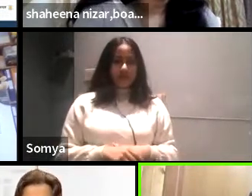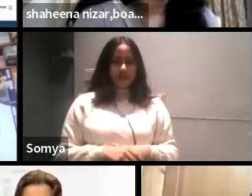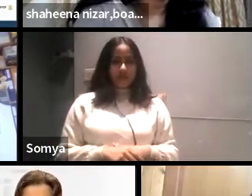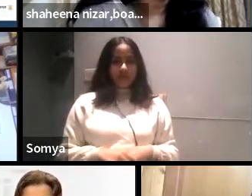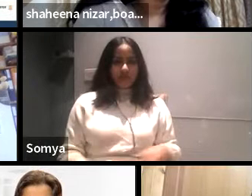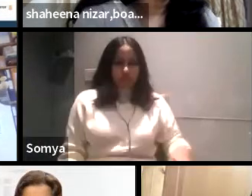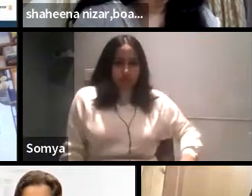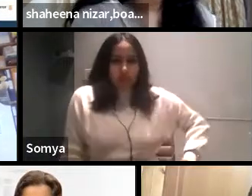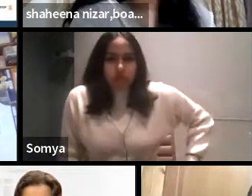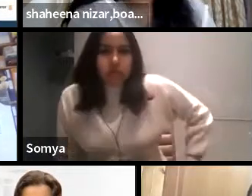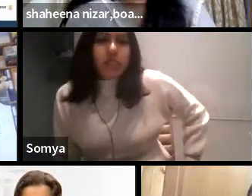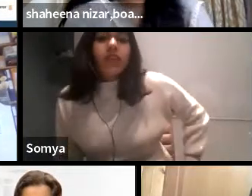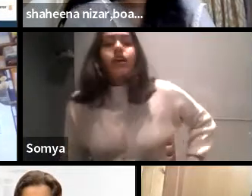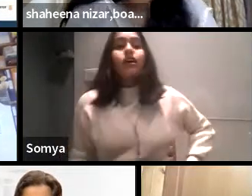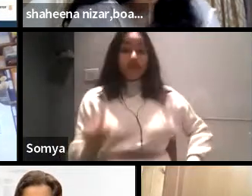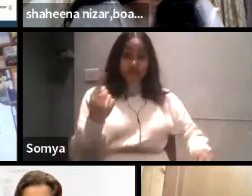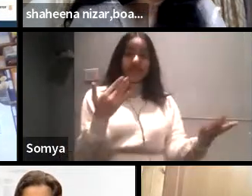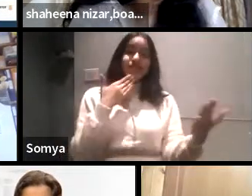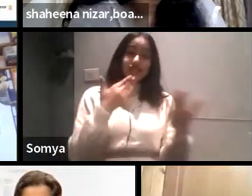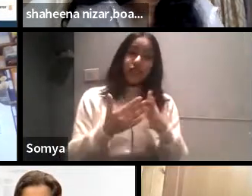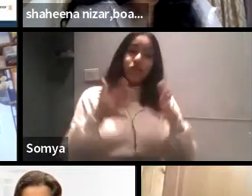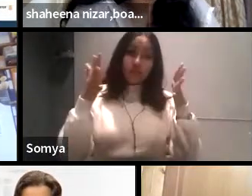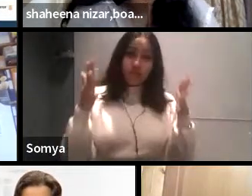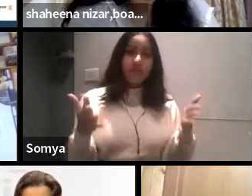Yeah, thank you very much, Siddharth.